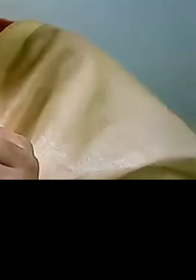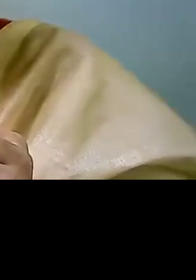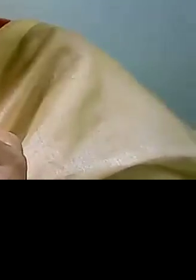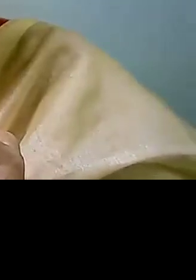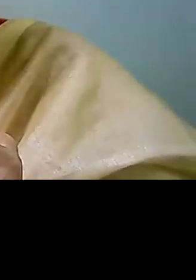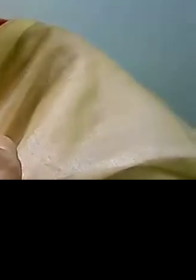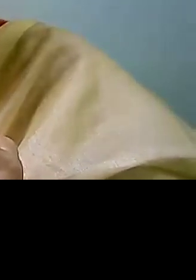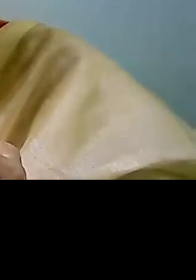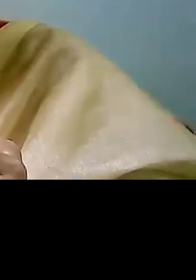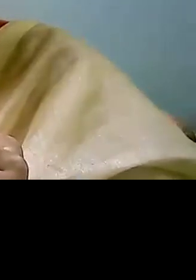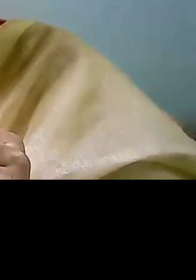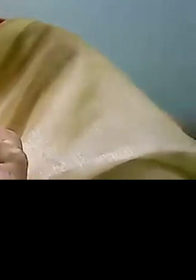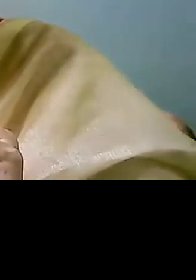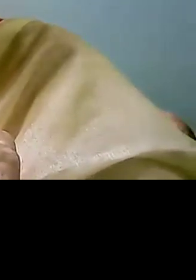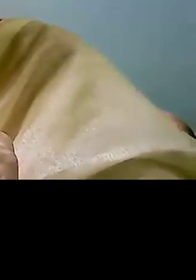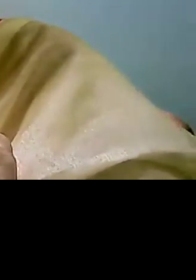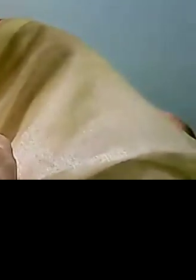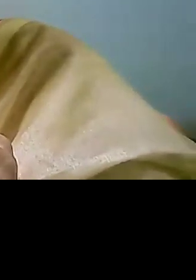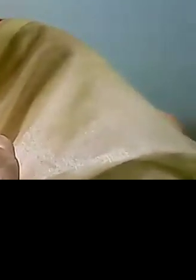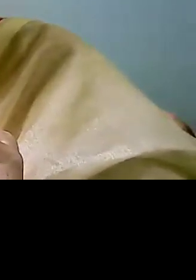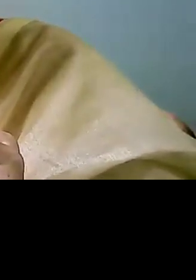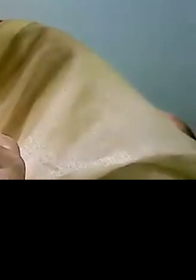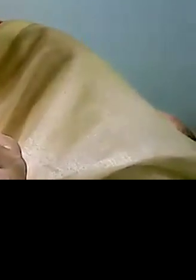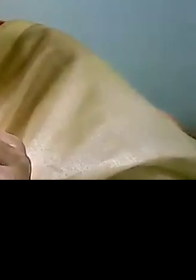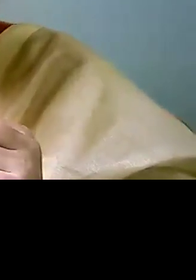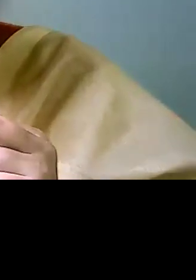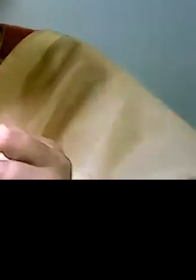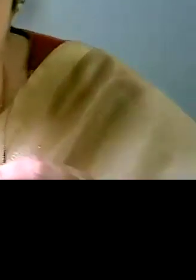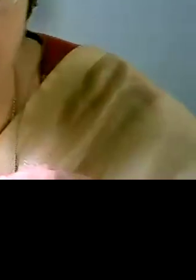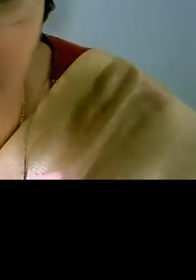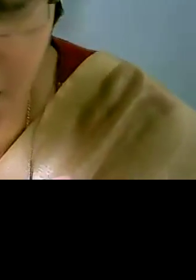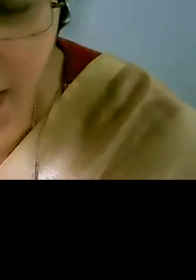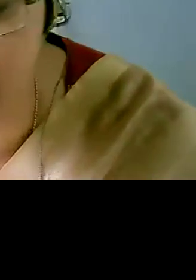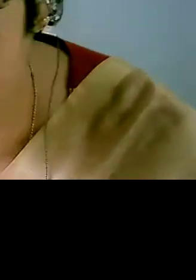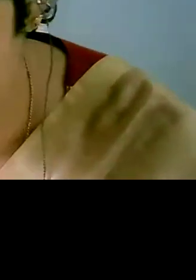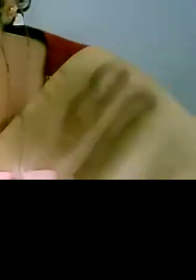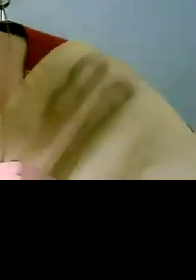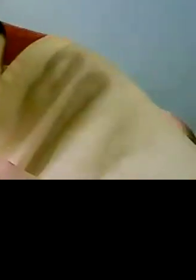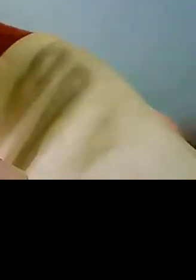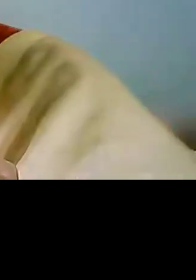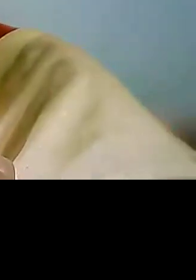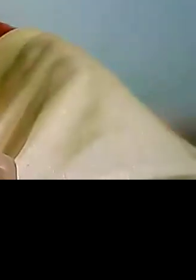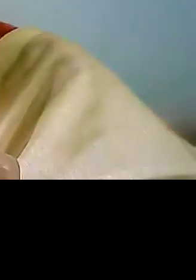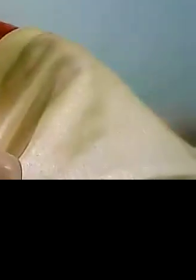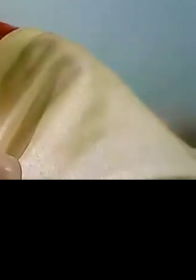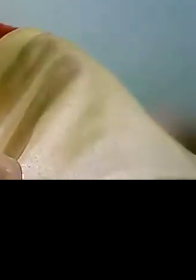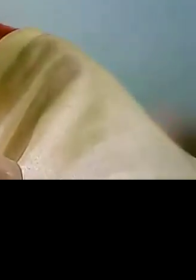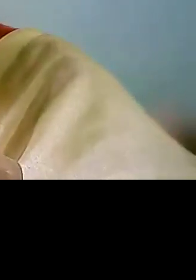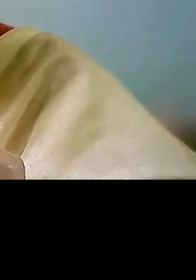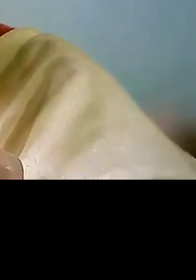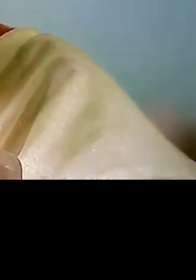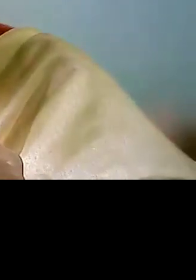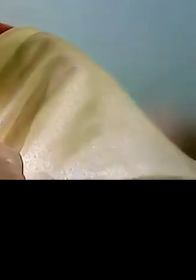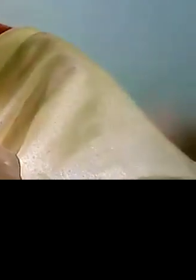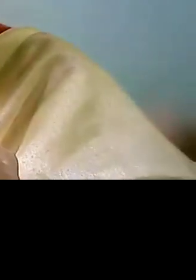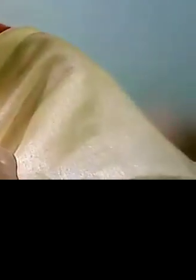the session, I would like to express my gratitude. So, first and foremost, my heartfelt gratitude to our director, Dr. Suman Kumar sir,